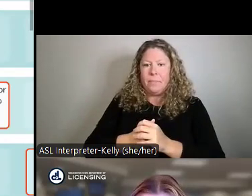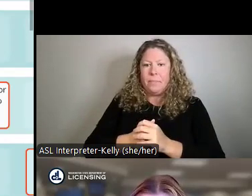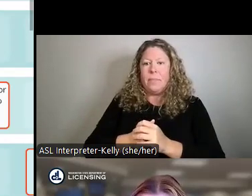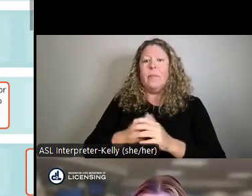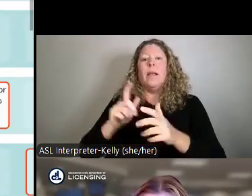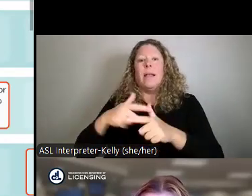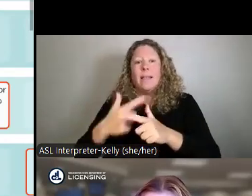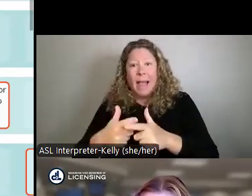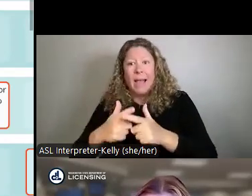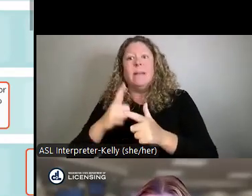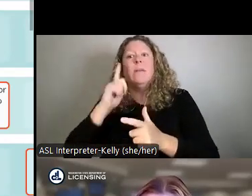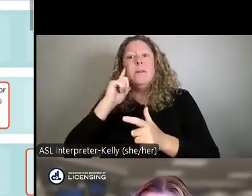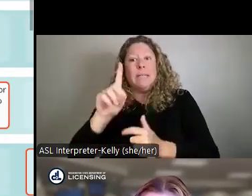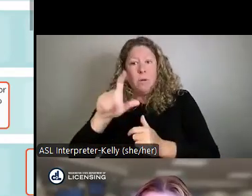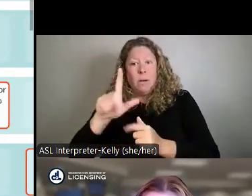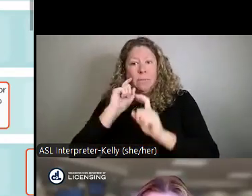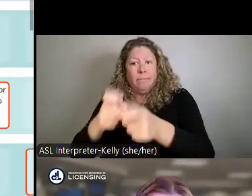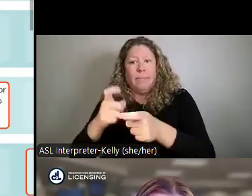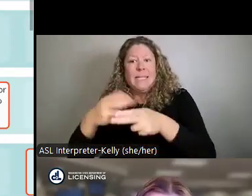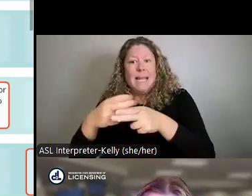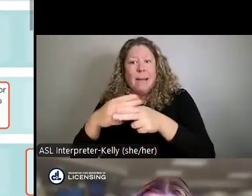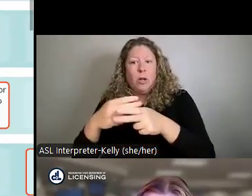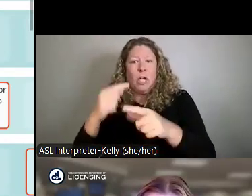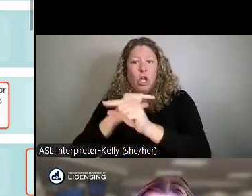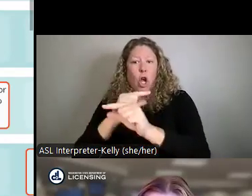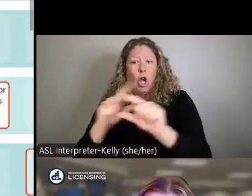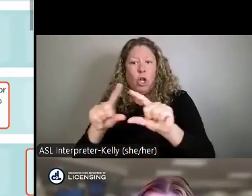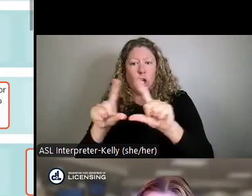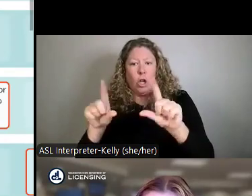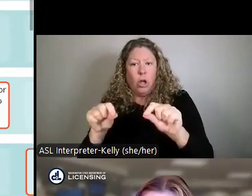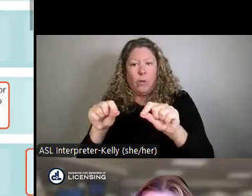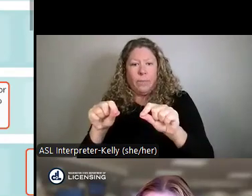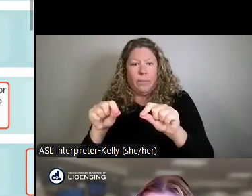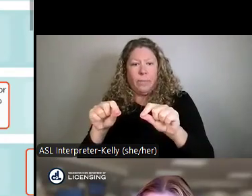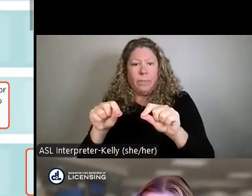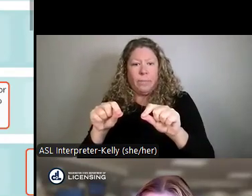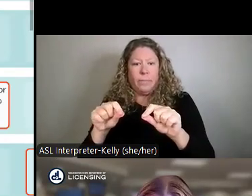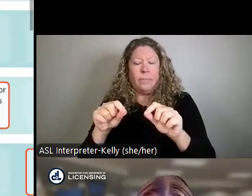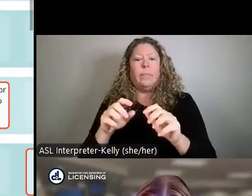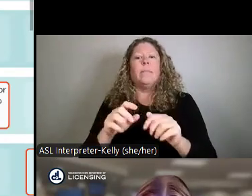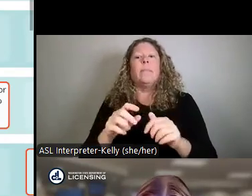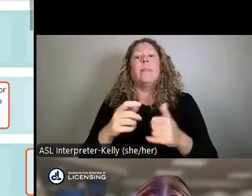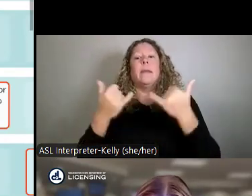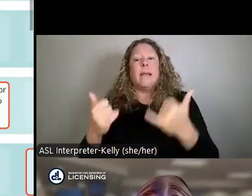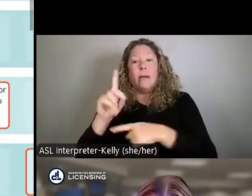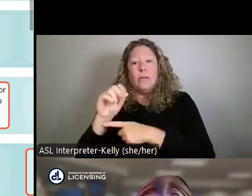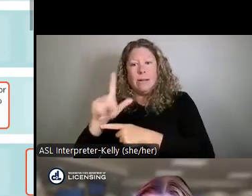card, and DOL will now begin the full review of the guard's